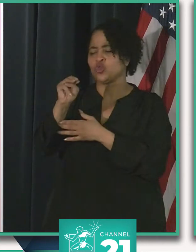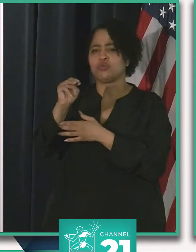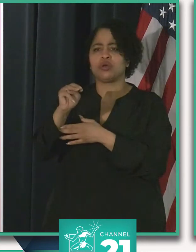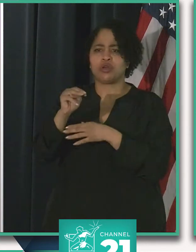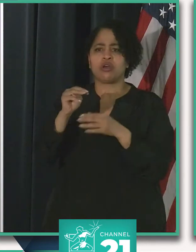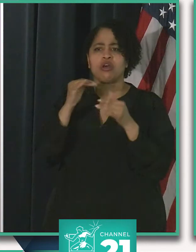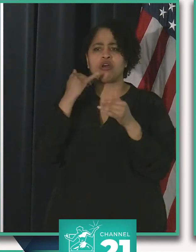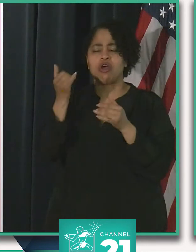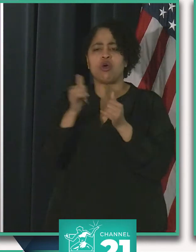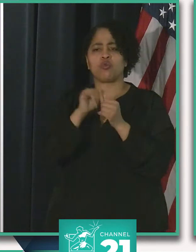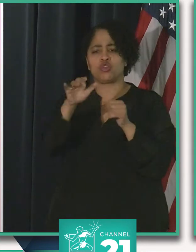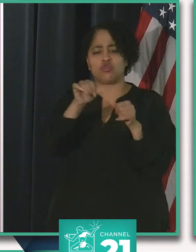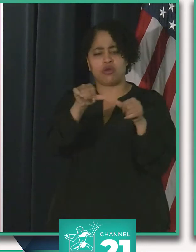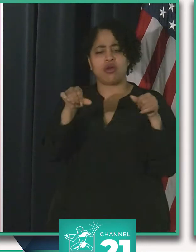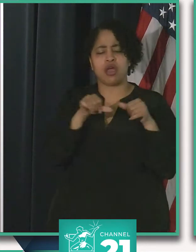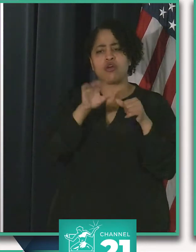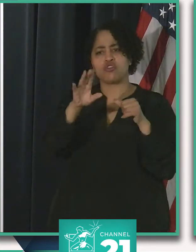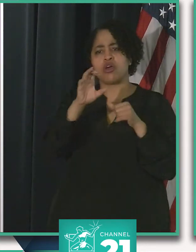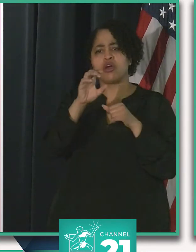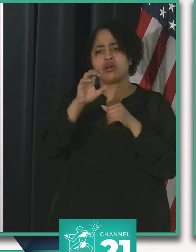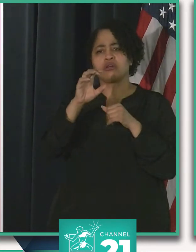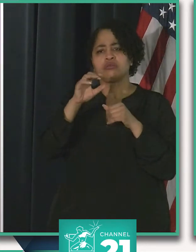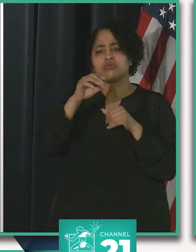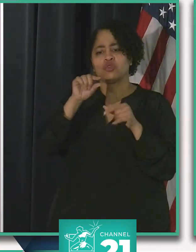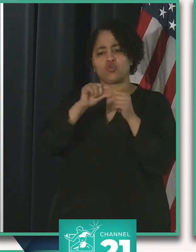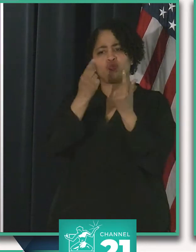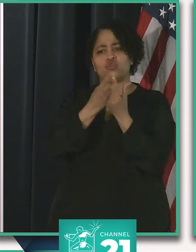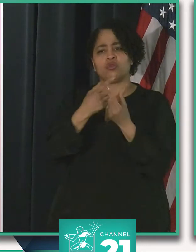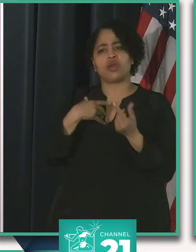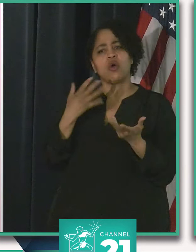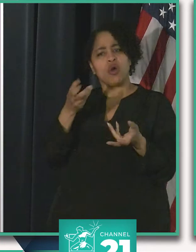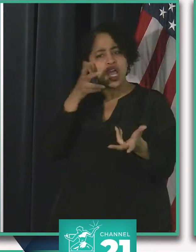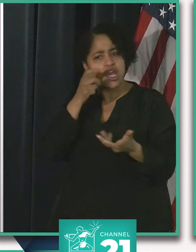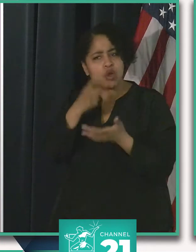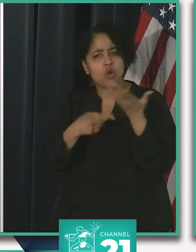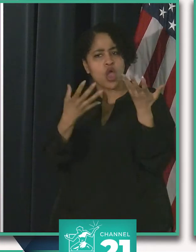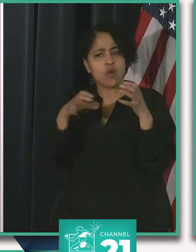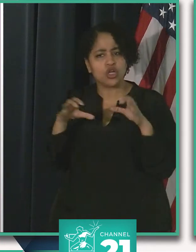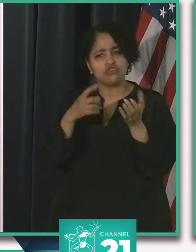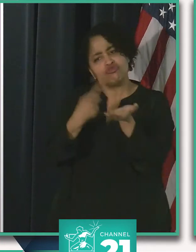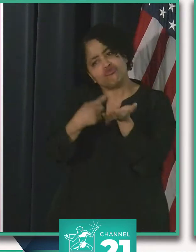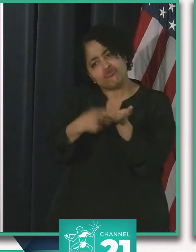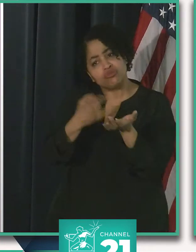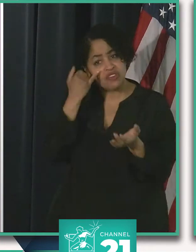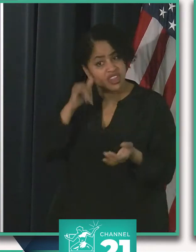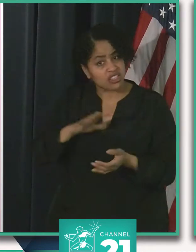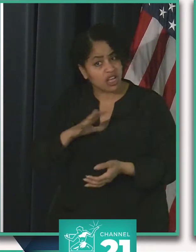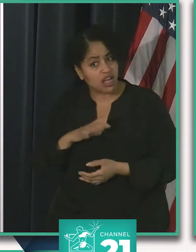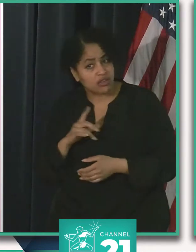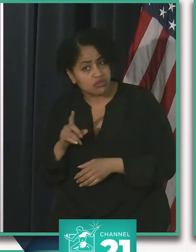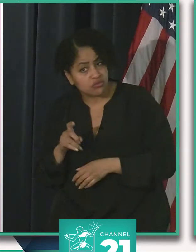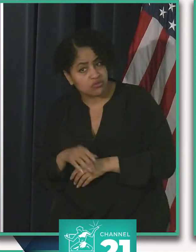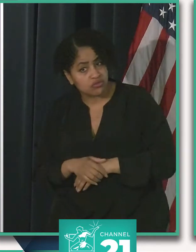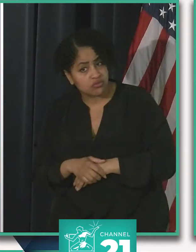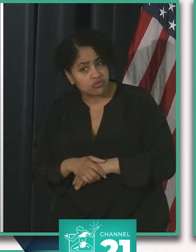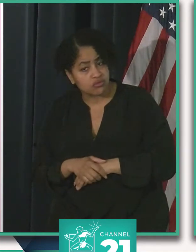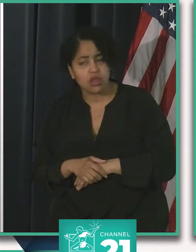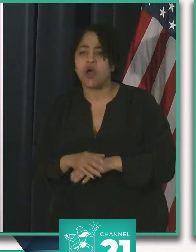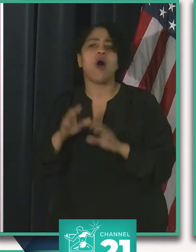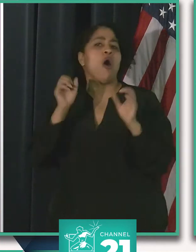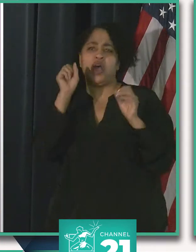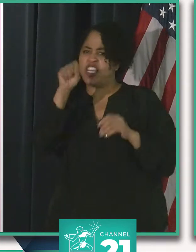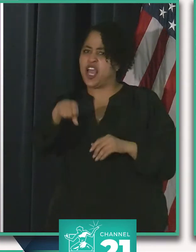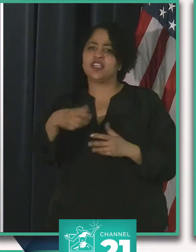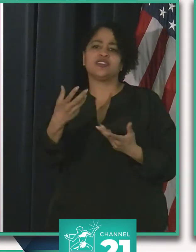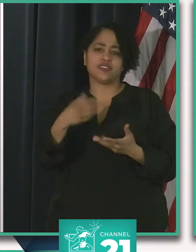Club, your neighborhood group, and let's talk together. I want to hear what you want to do in the neighborhood and get a chance to talk, if that would be all right. Oh, yeah. That...